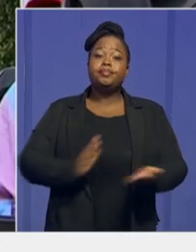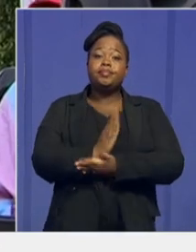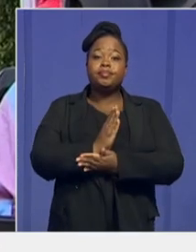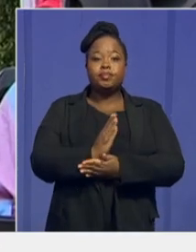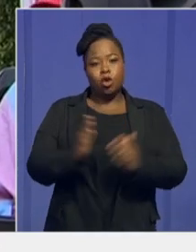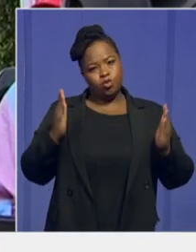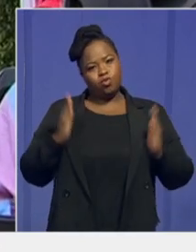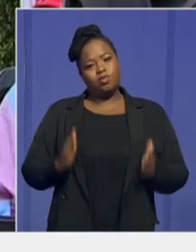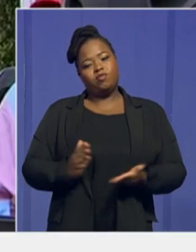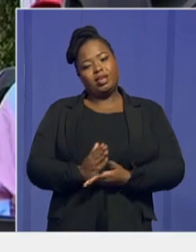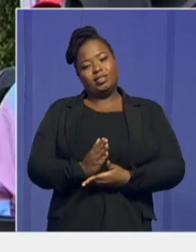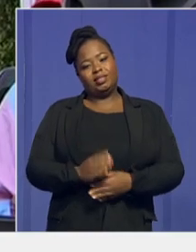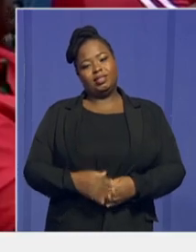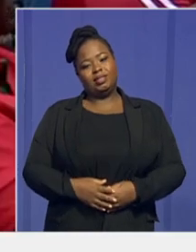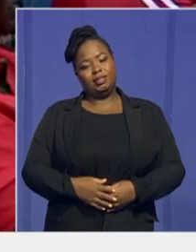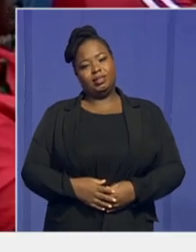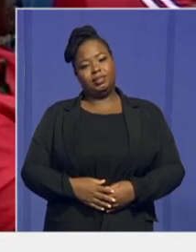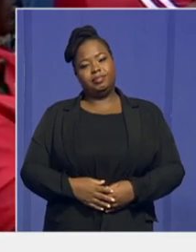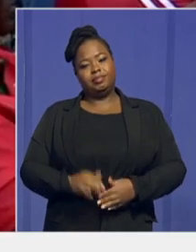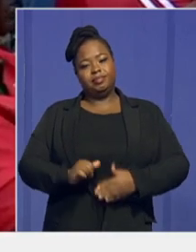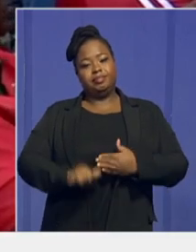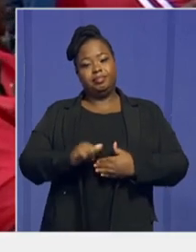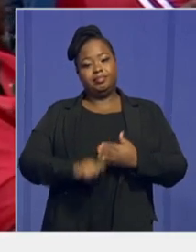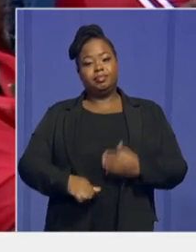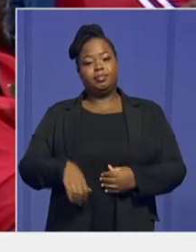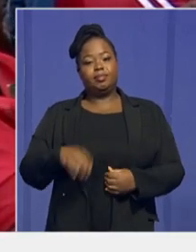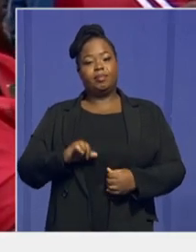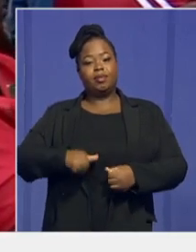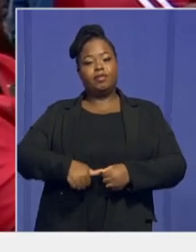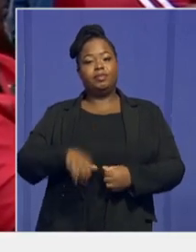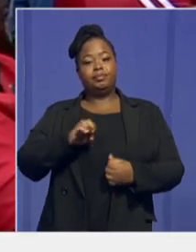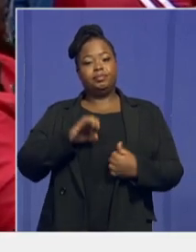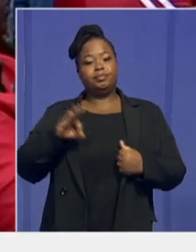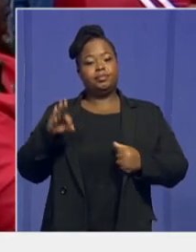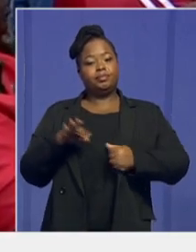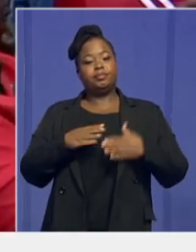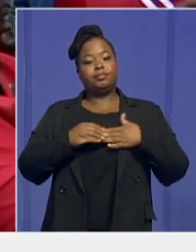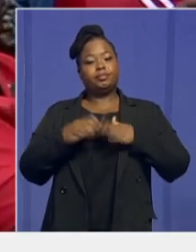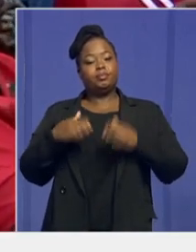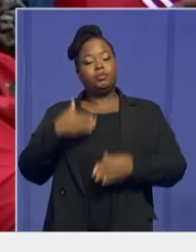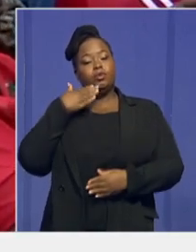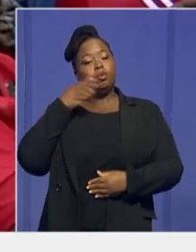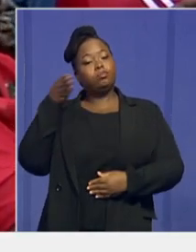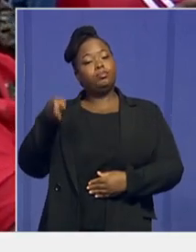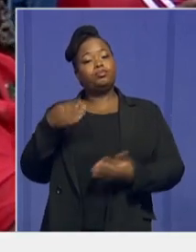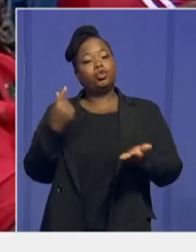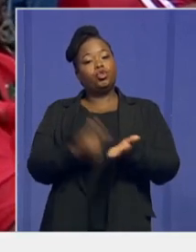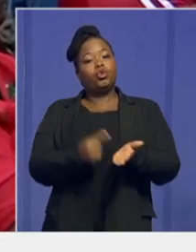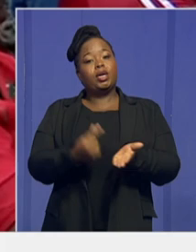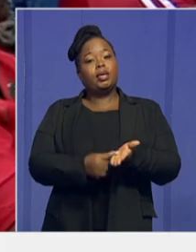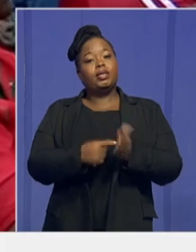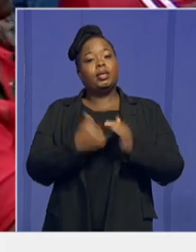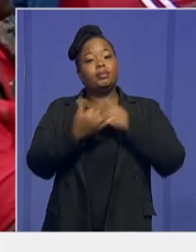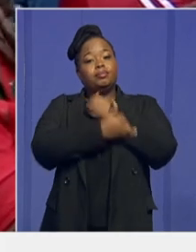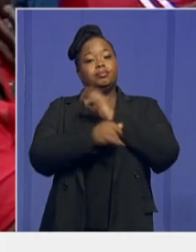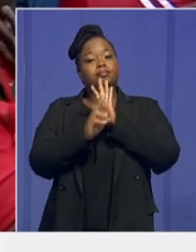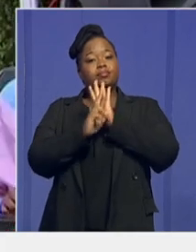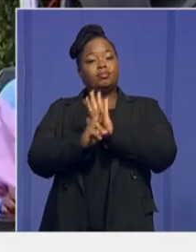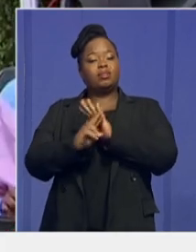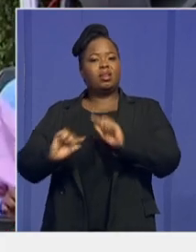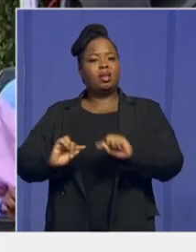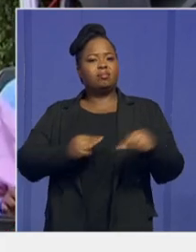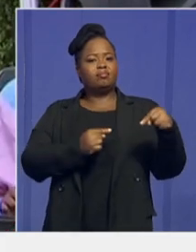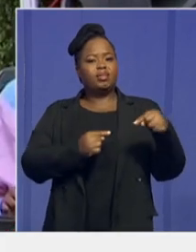rights. Just months after EFF leader Julius Malema led a march to the Ugandan embassy in Pretoria against its anti-homosexuality